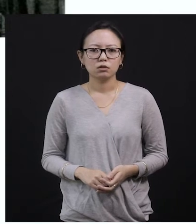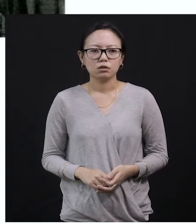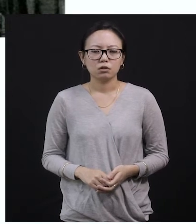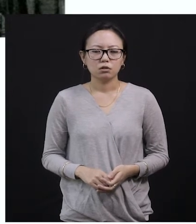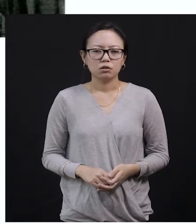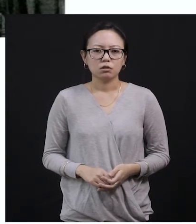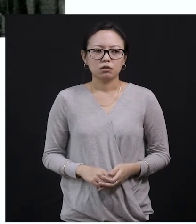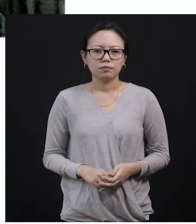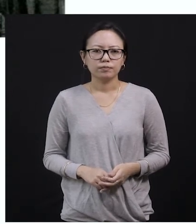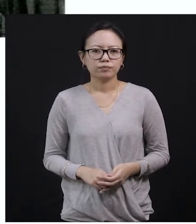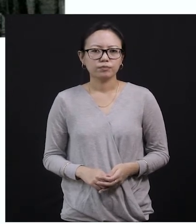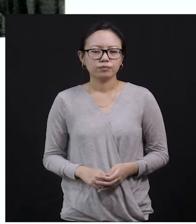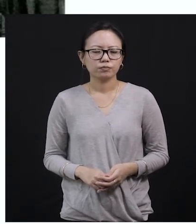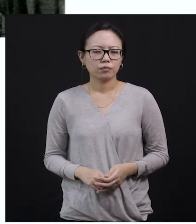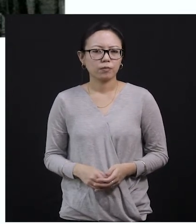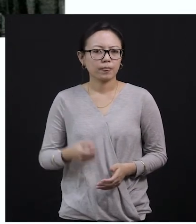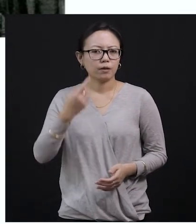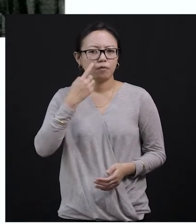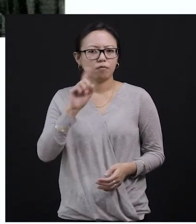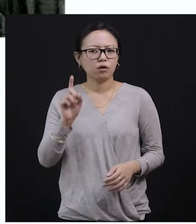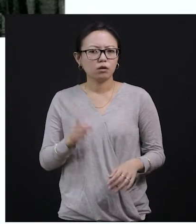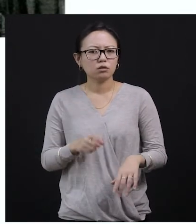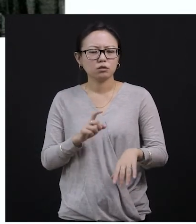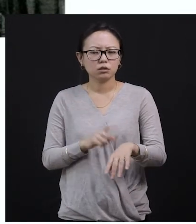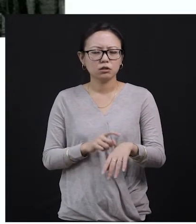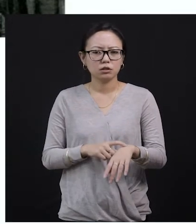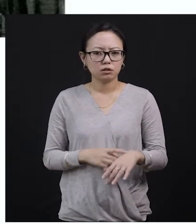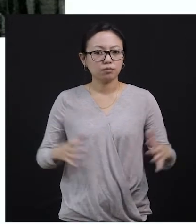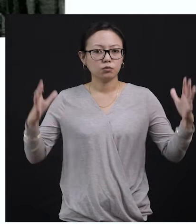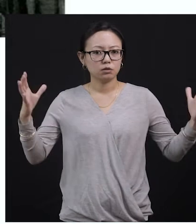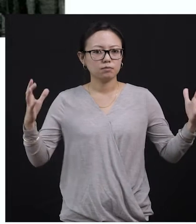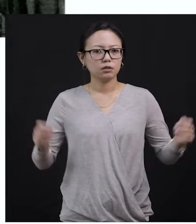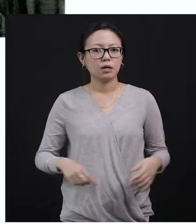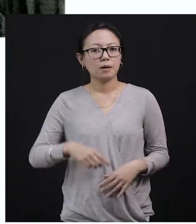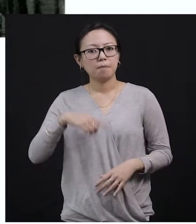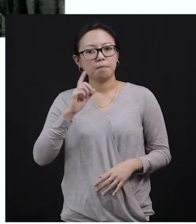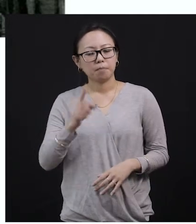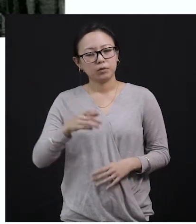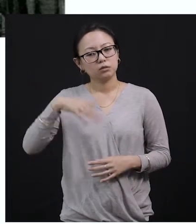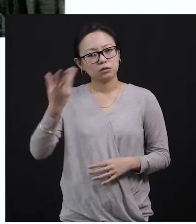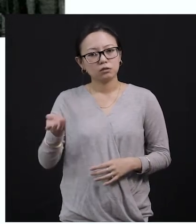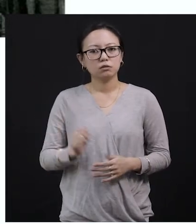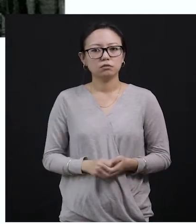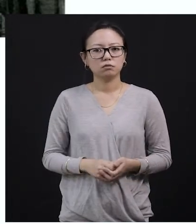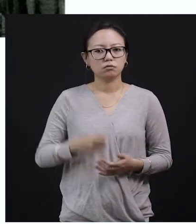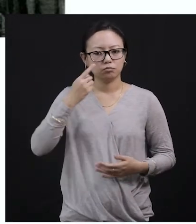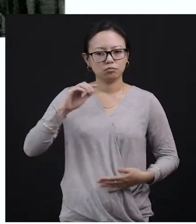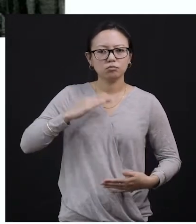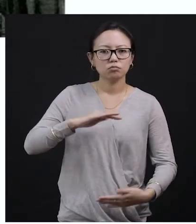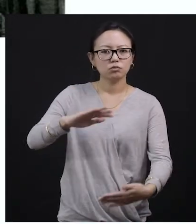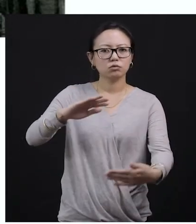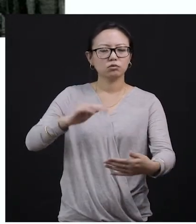his father was the ruler. Again, it became bigger and stronger when the son was the ruler, all